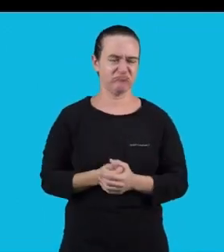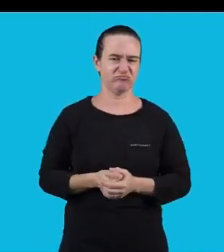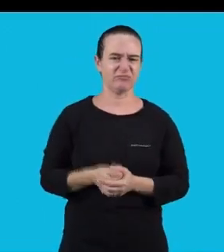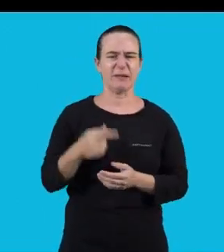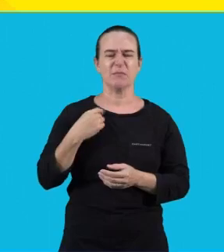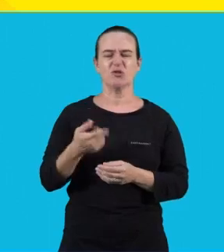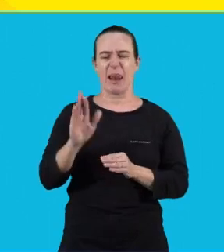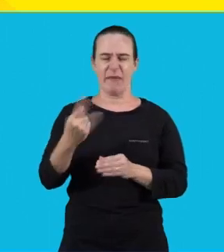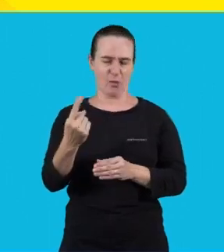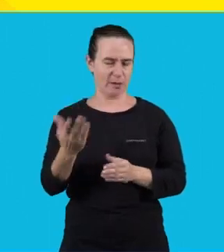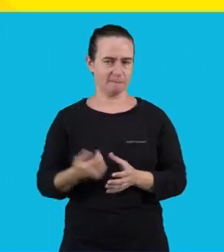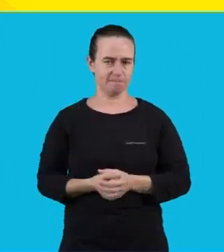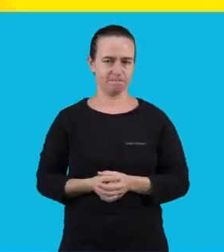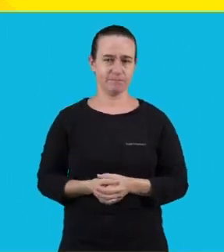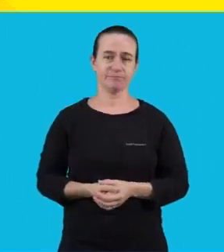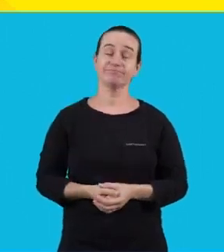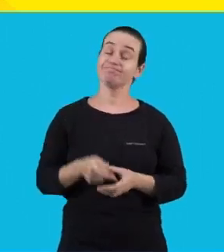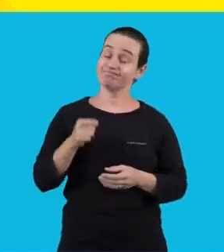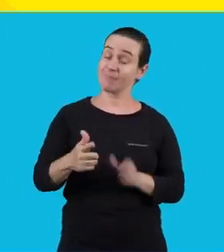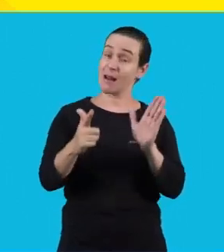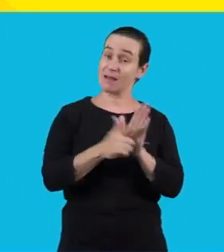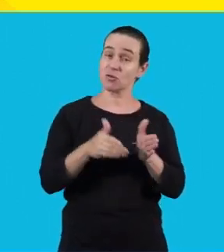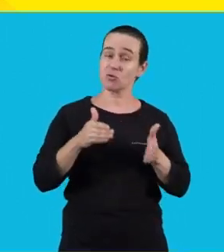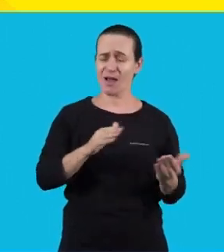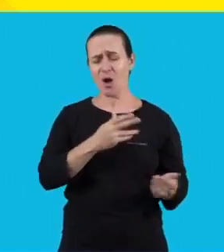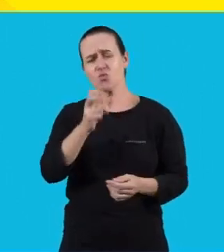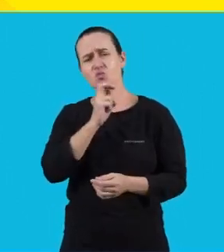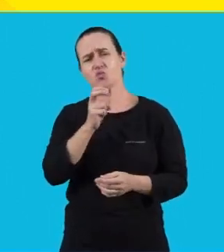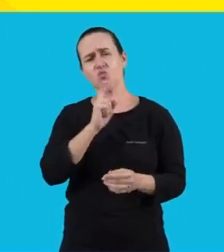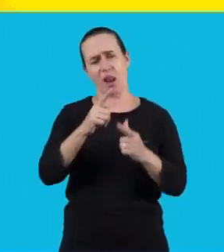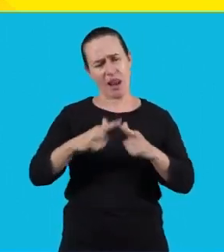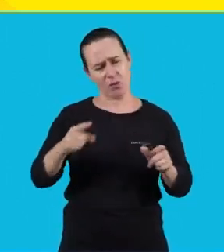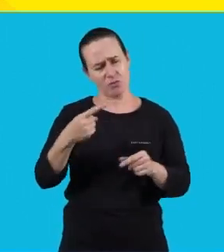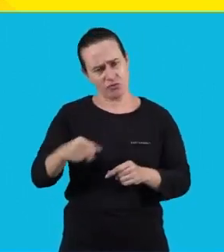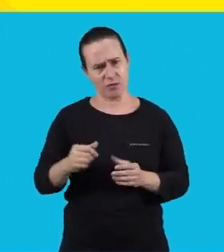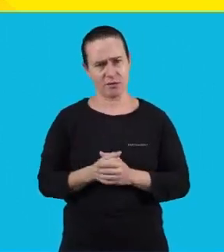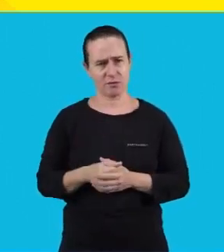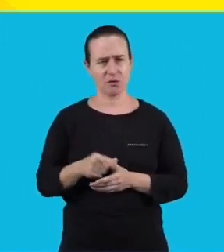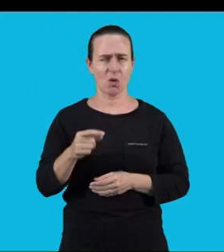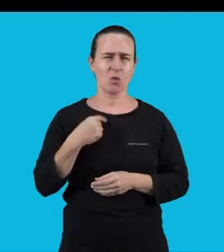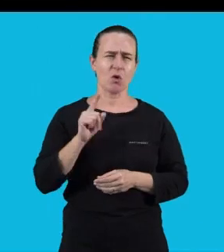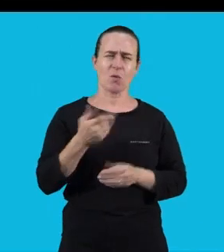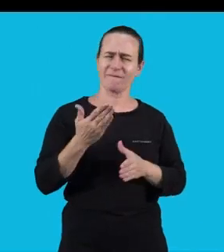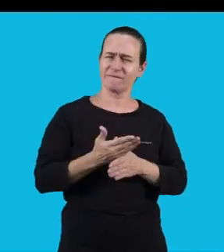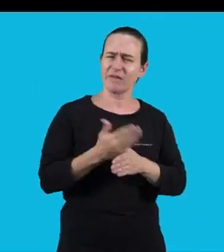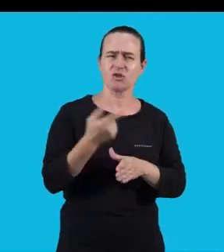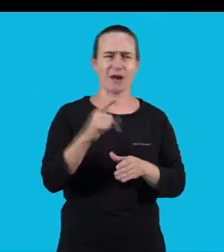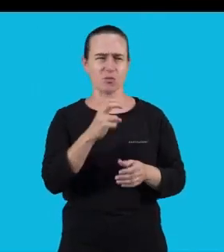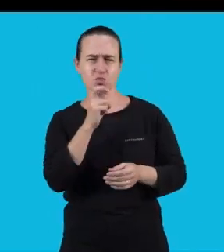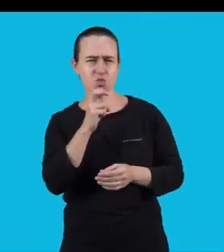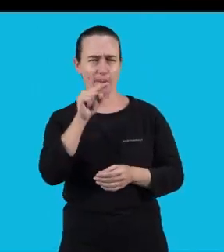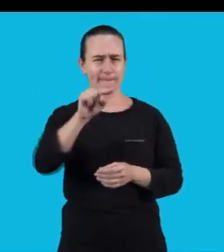any one. So this has been our lesson today on using language correctly. We focused on the function and application